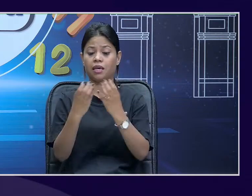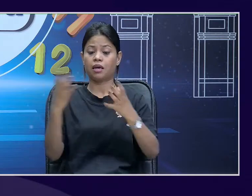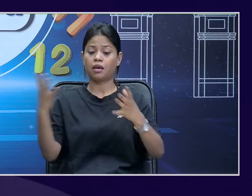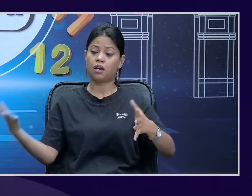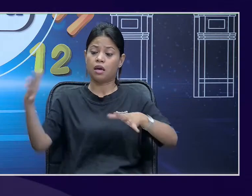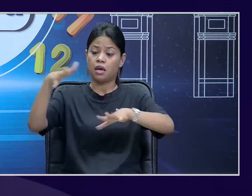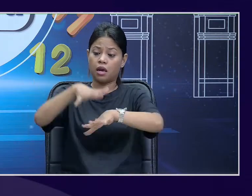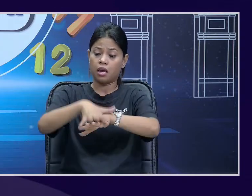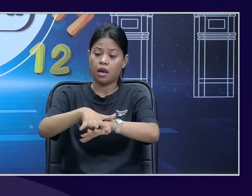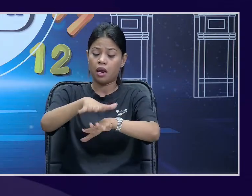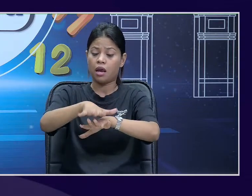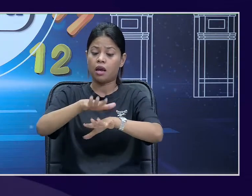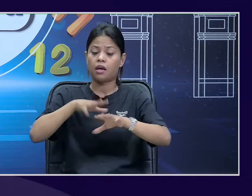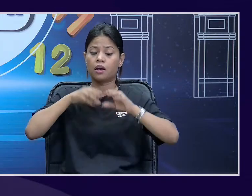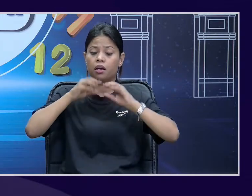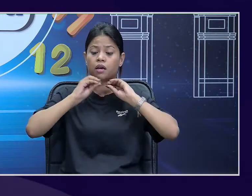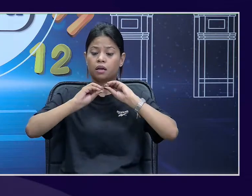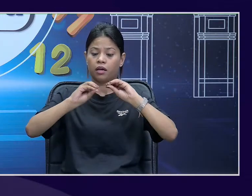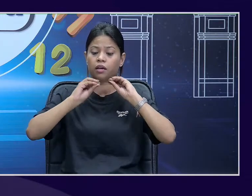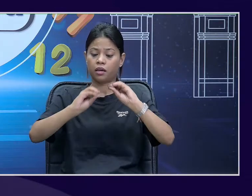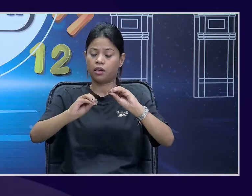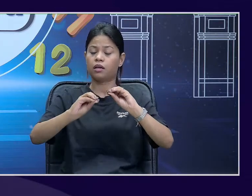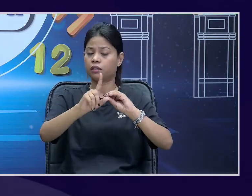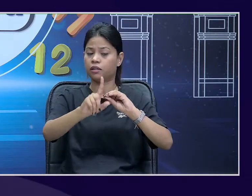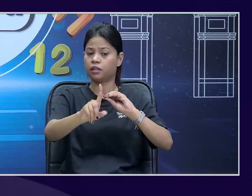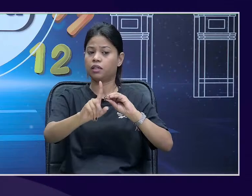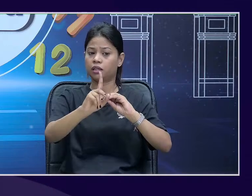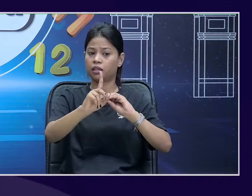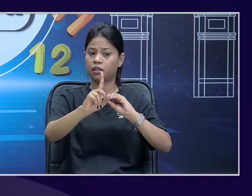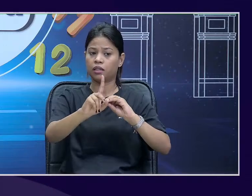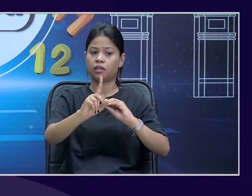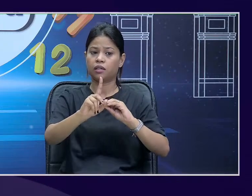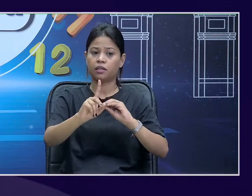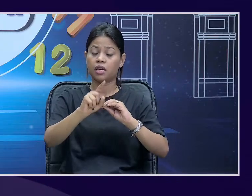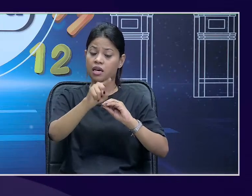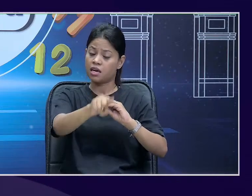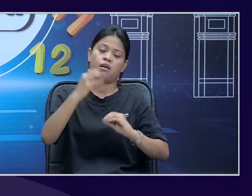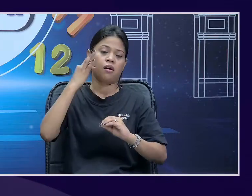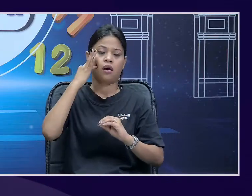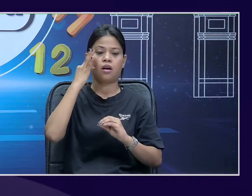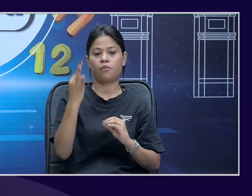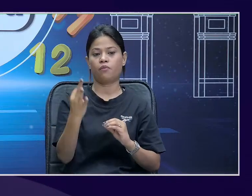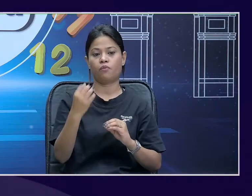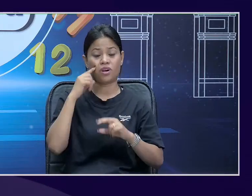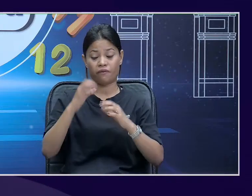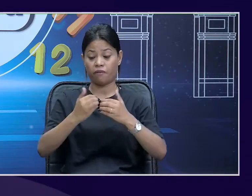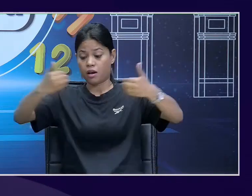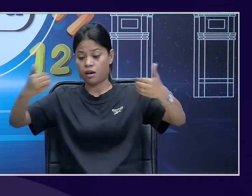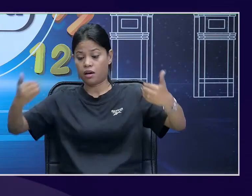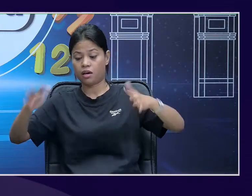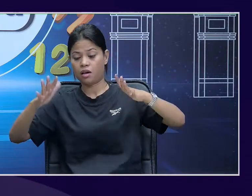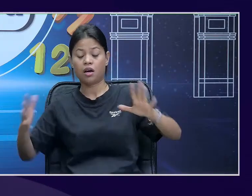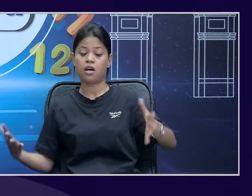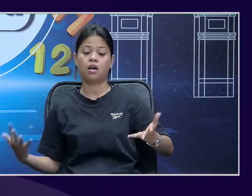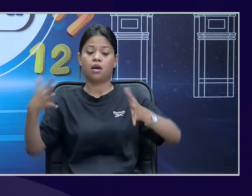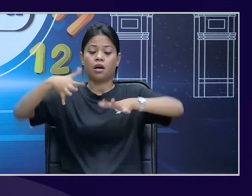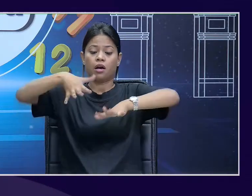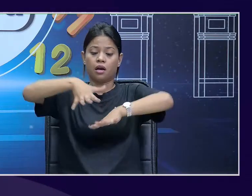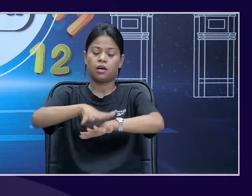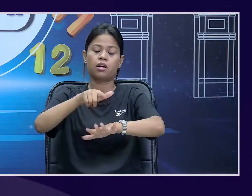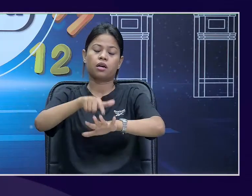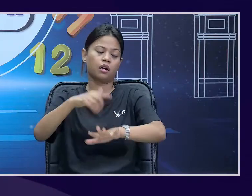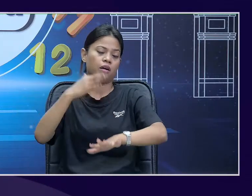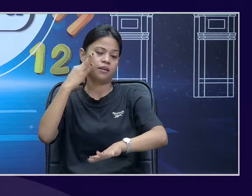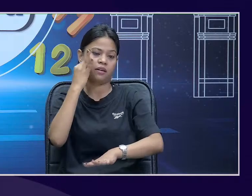to our world is essential for us to move in a smooth manner.